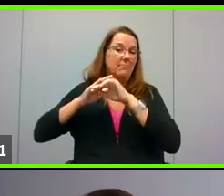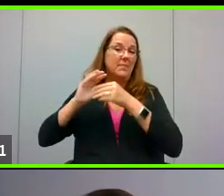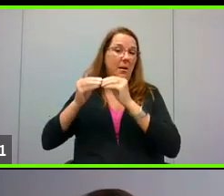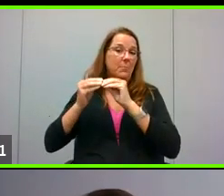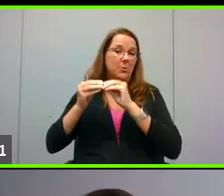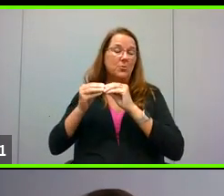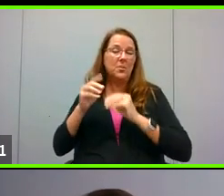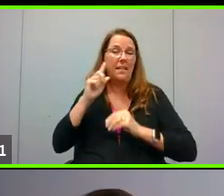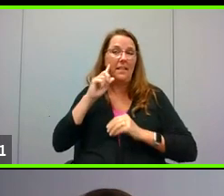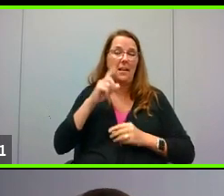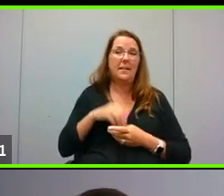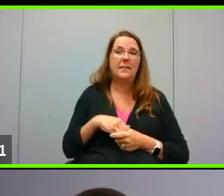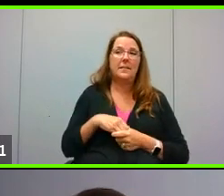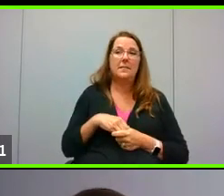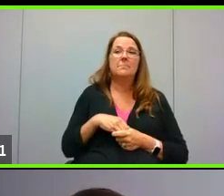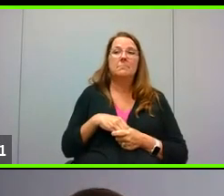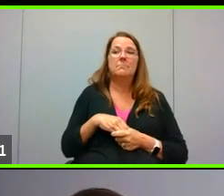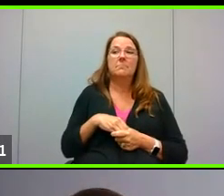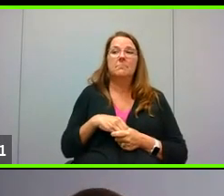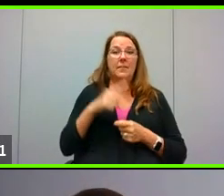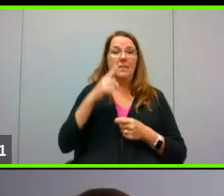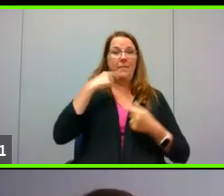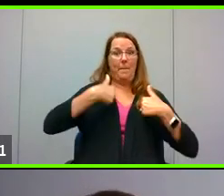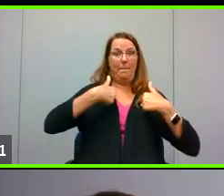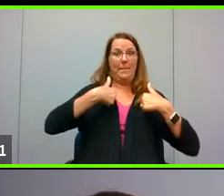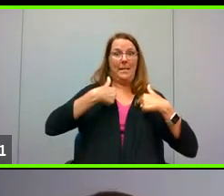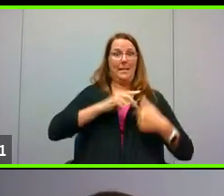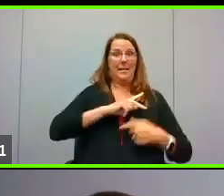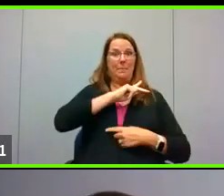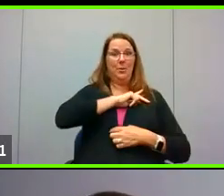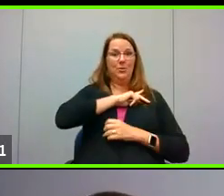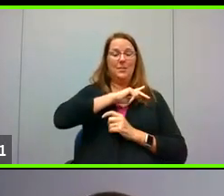And for me personally, it's been,